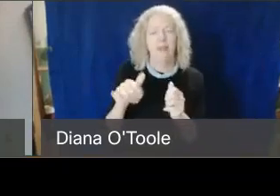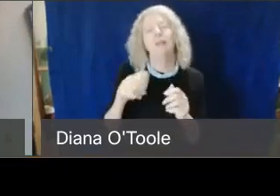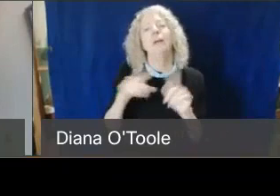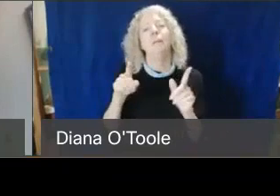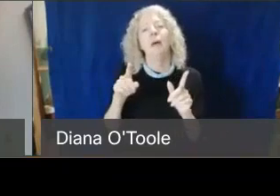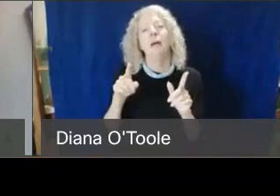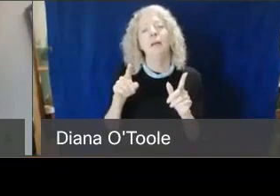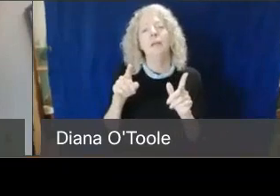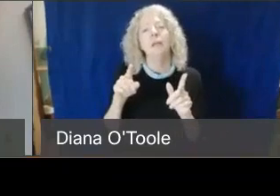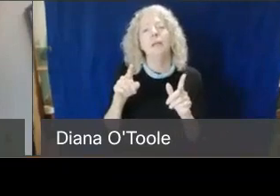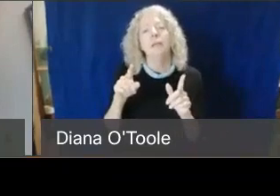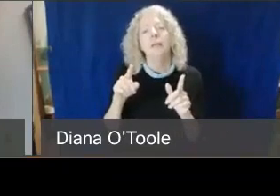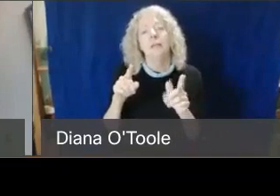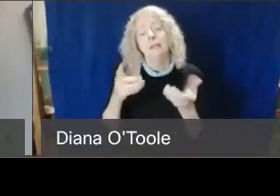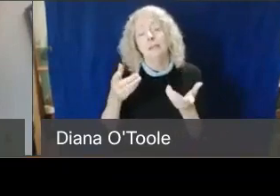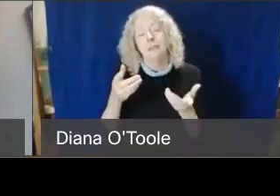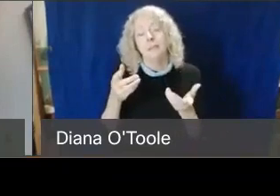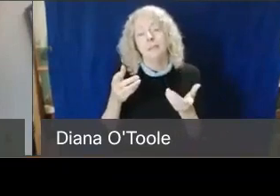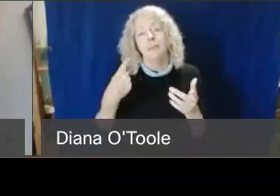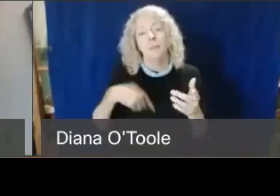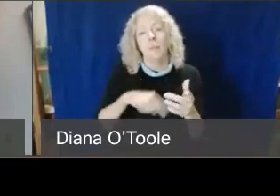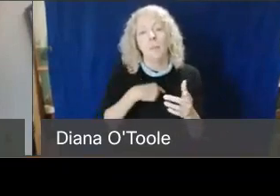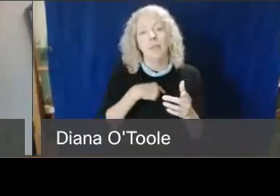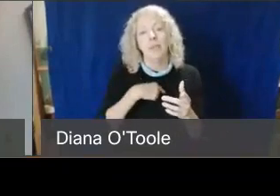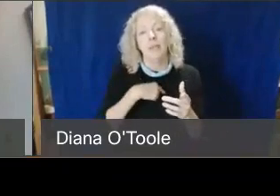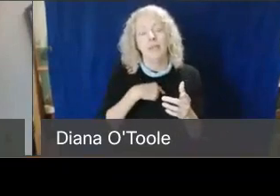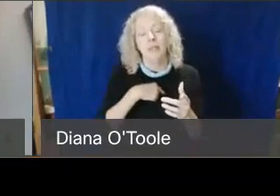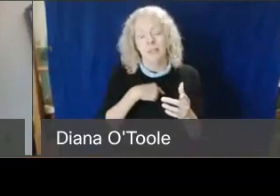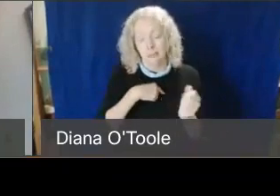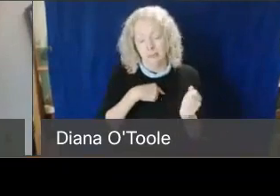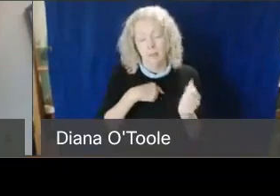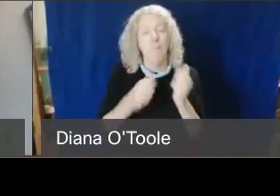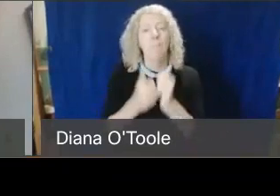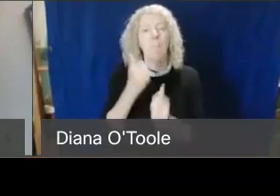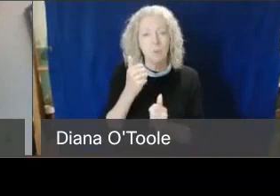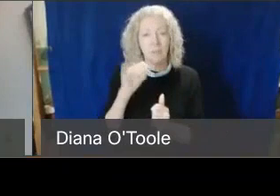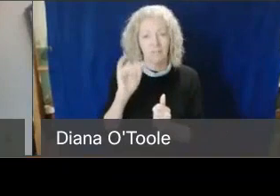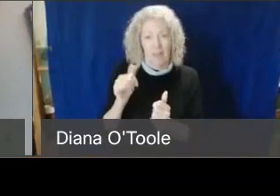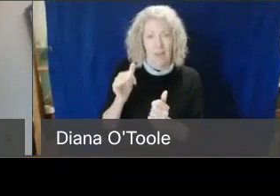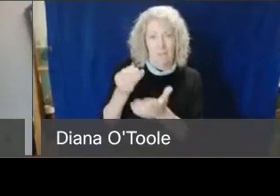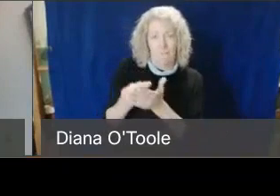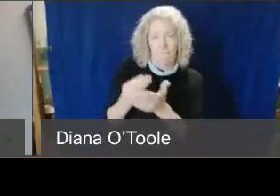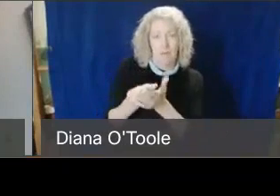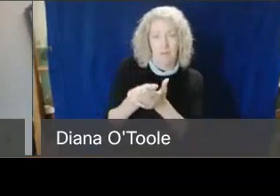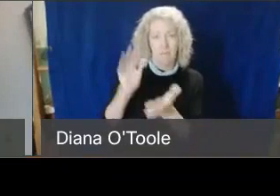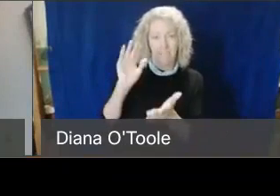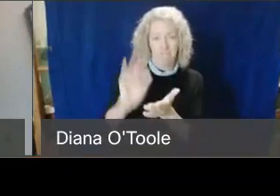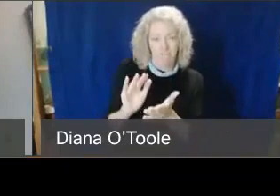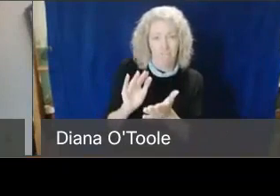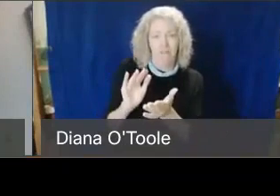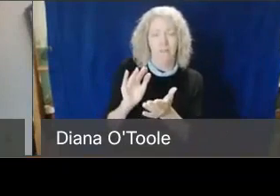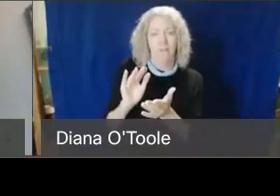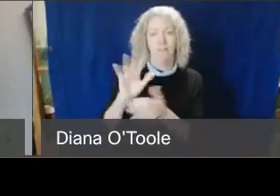we're told, are not applicable here. Most of what was cut and the 54% cut to higher ed